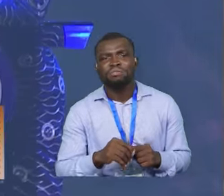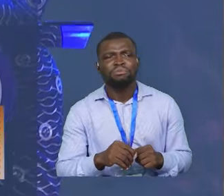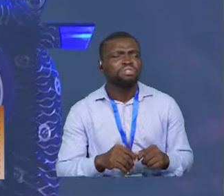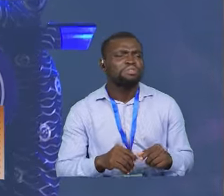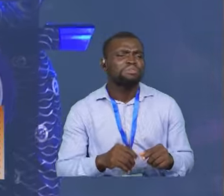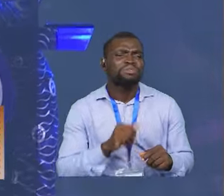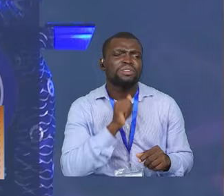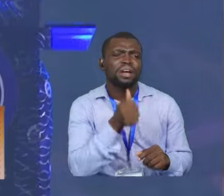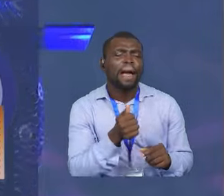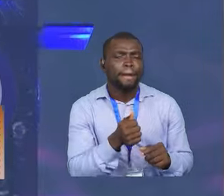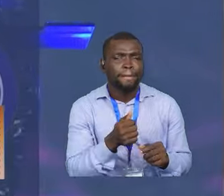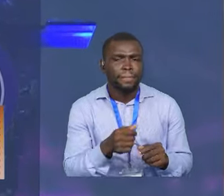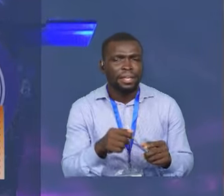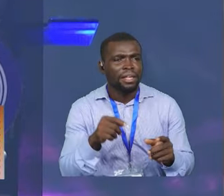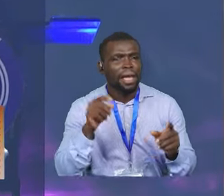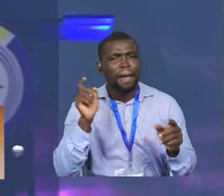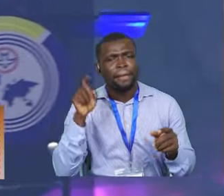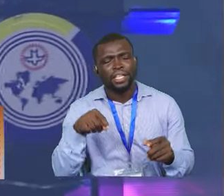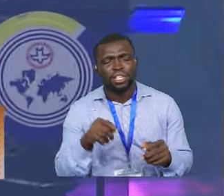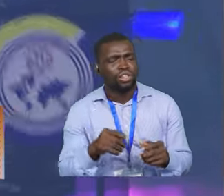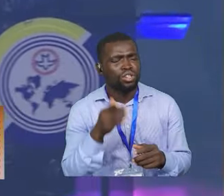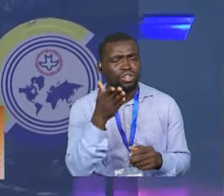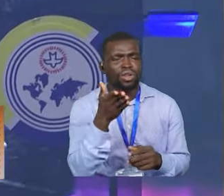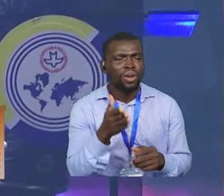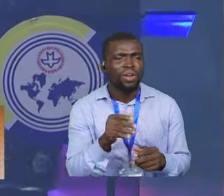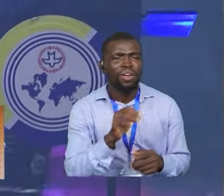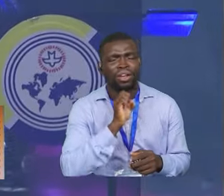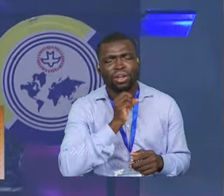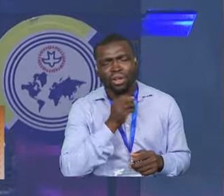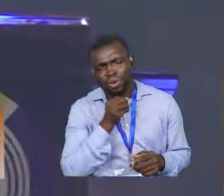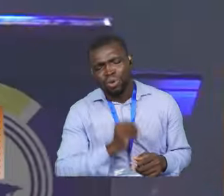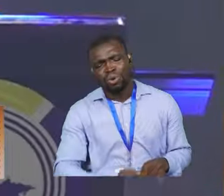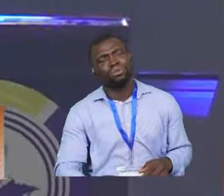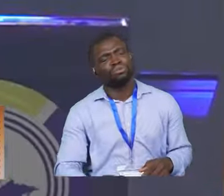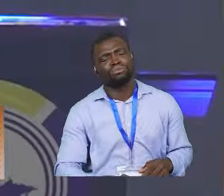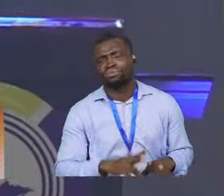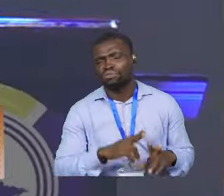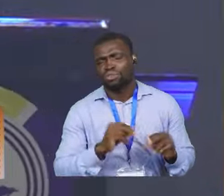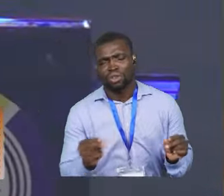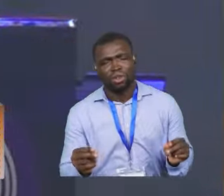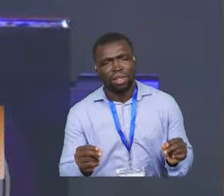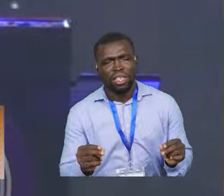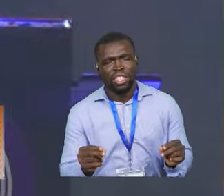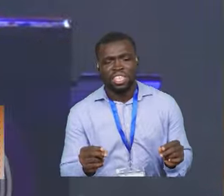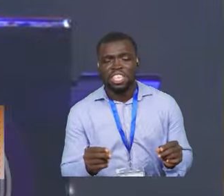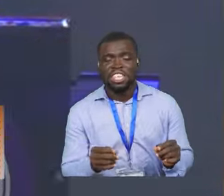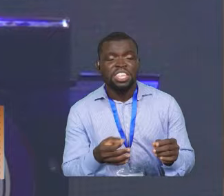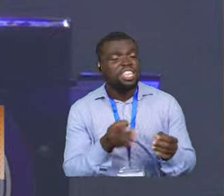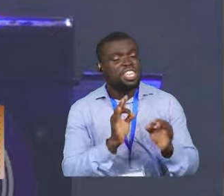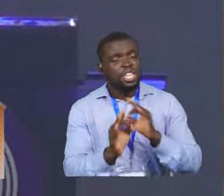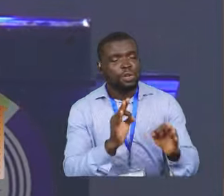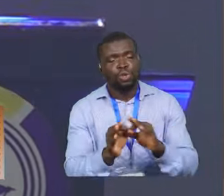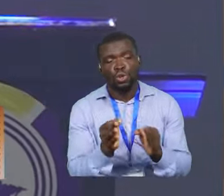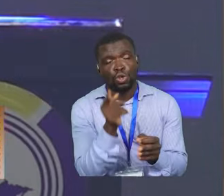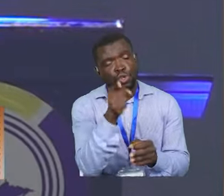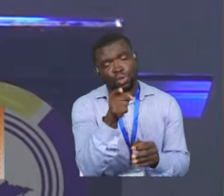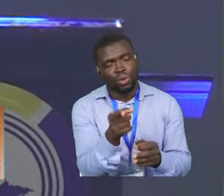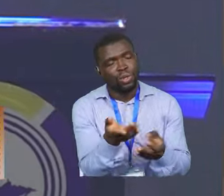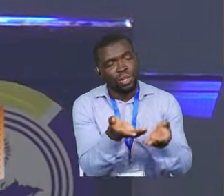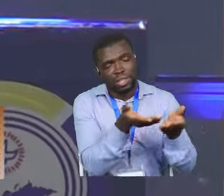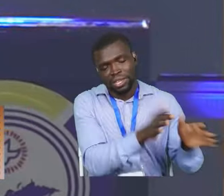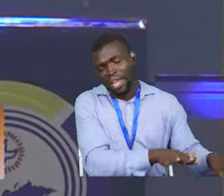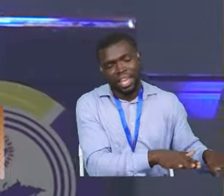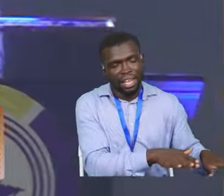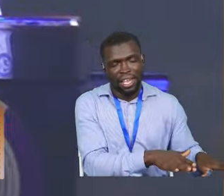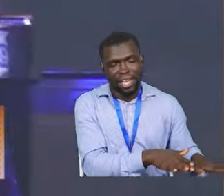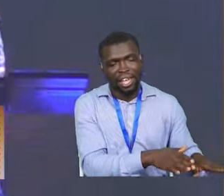age. You will surely die one day. And after death, there is judgment.